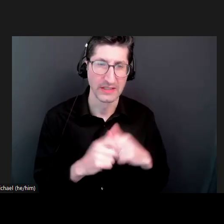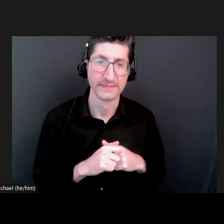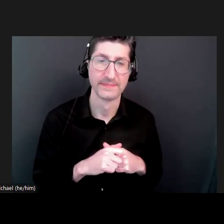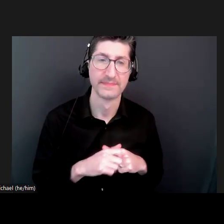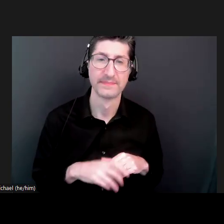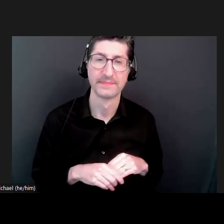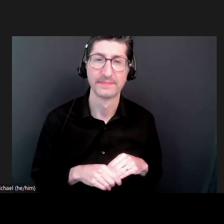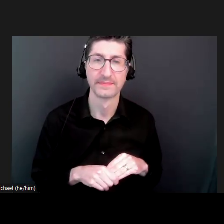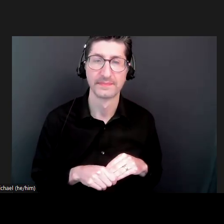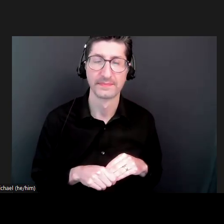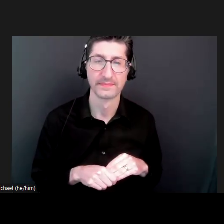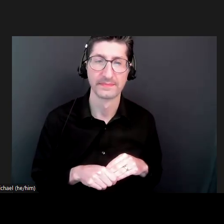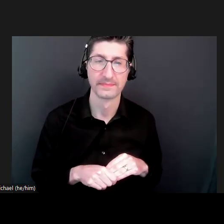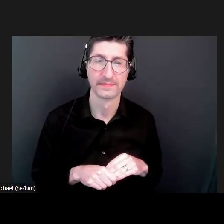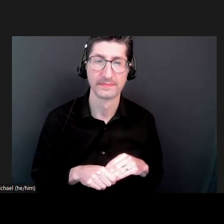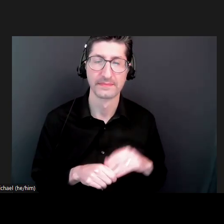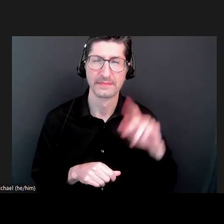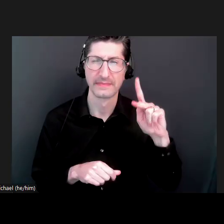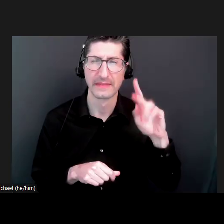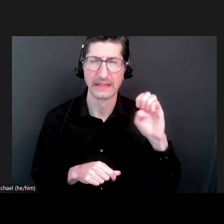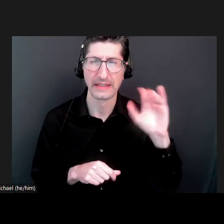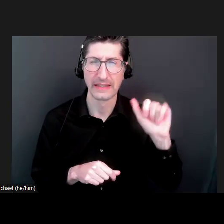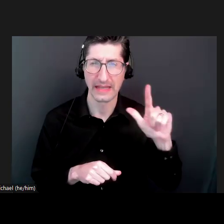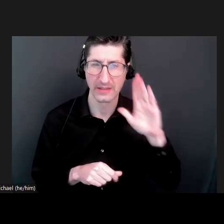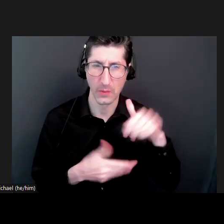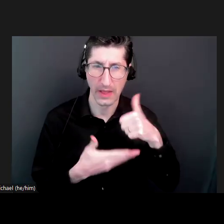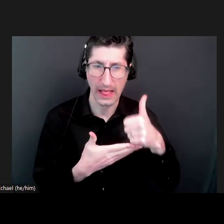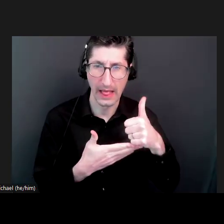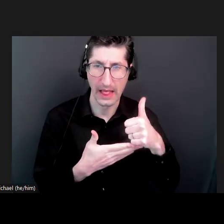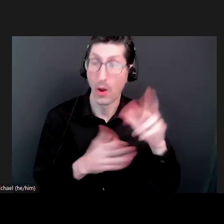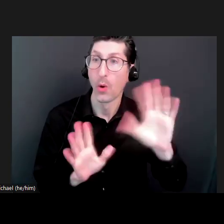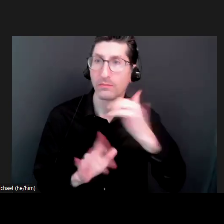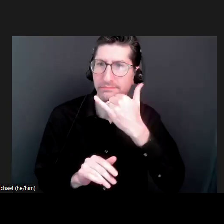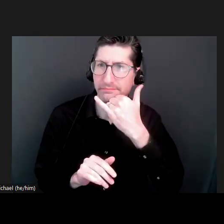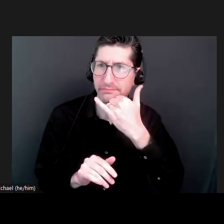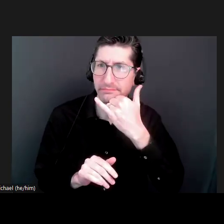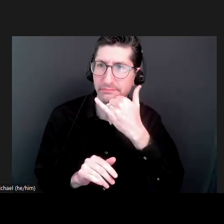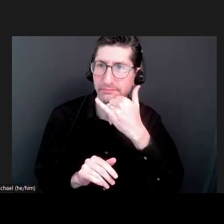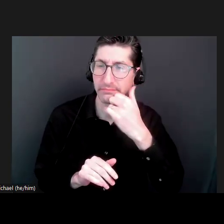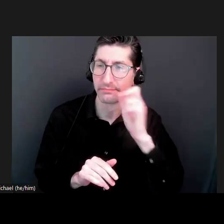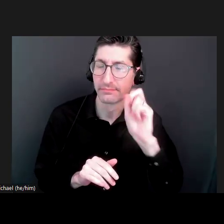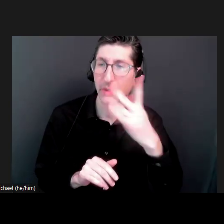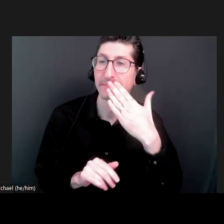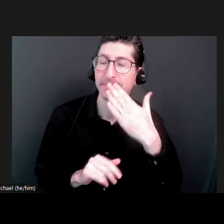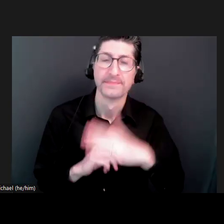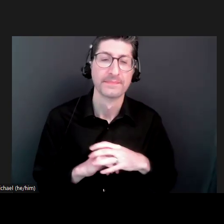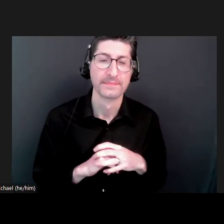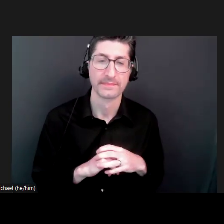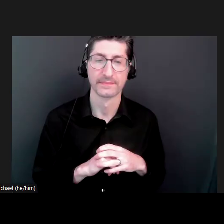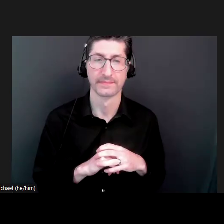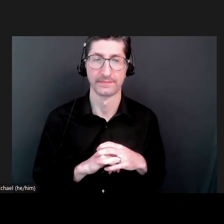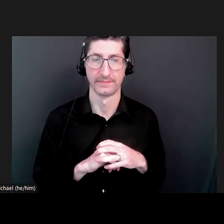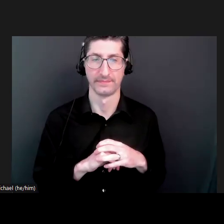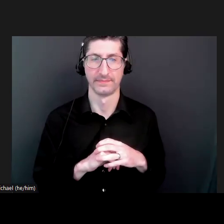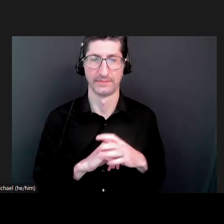I believe Kessel is going to have. Oh, no, I'm sorry. Approve the minutes. Great, thank you. So we'll run